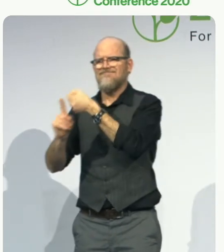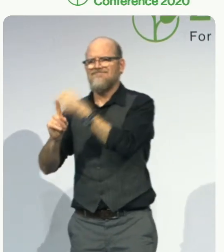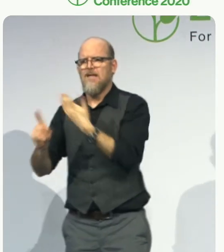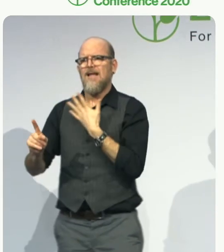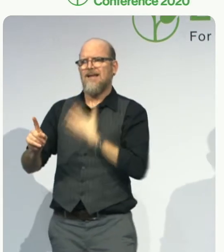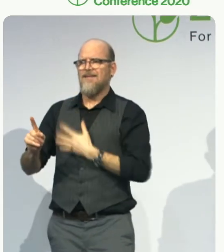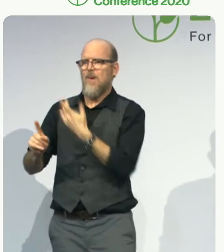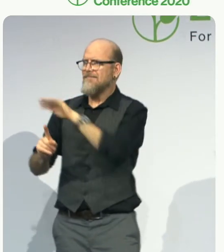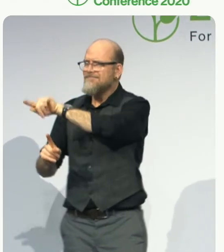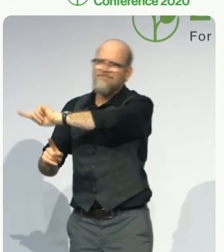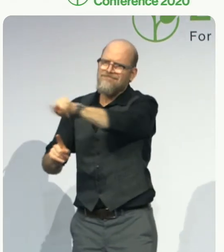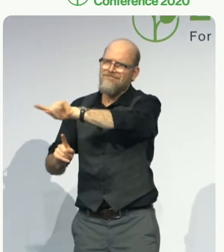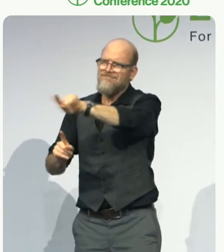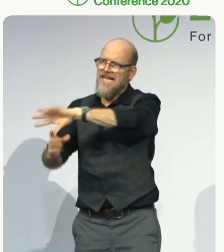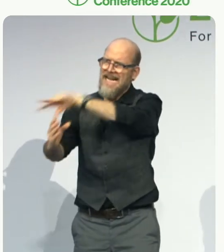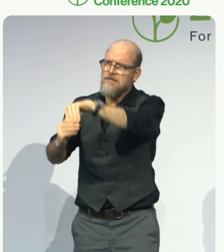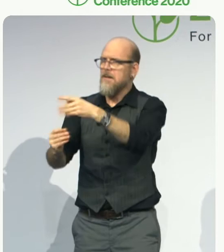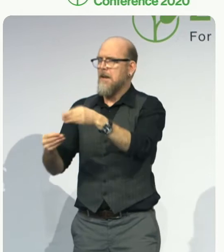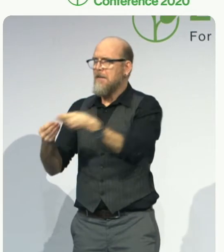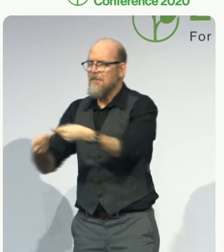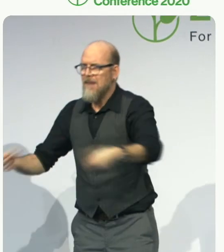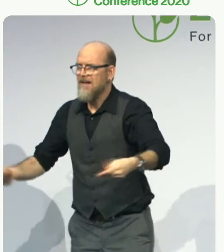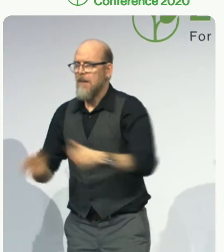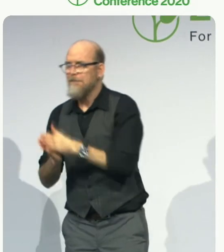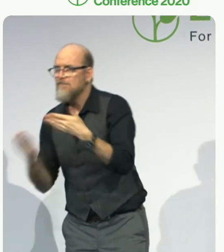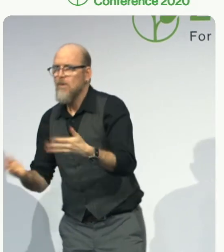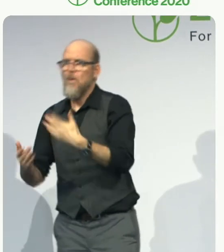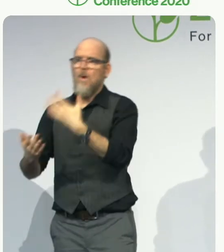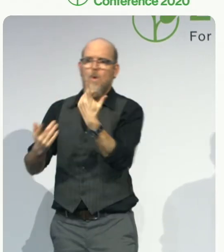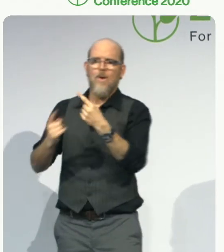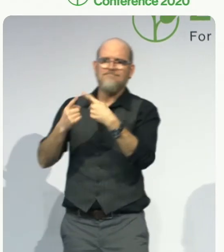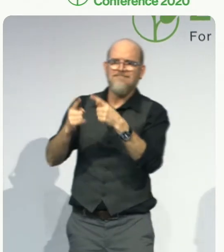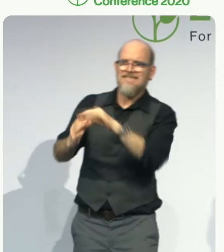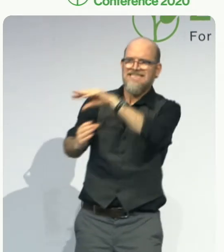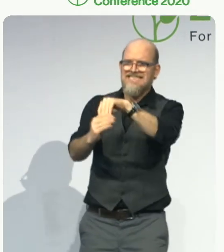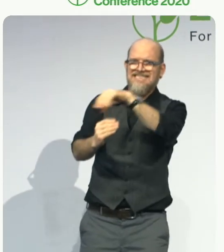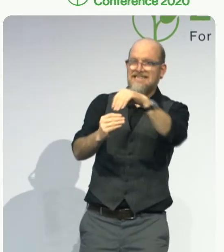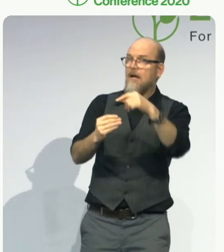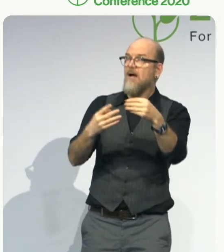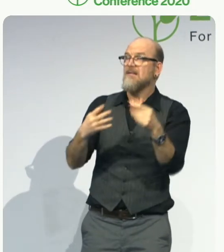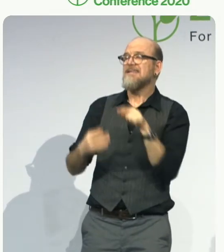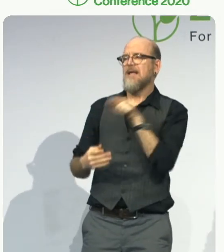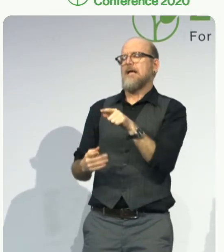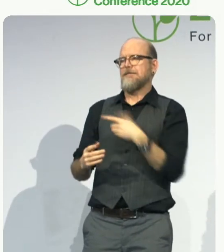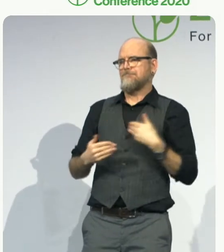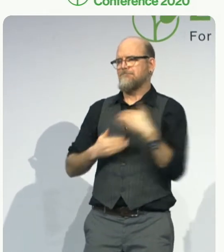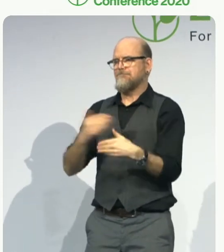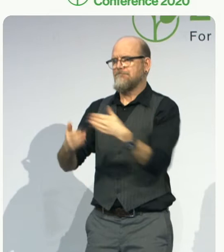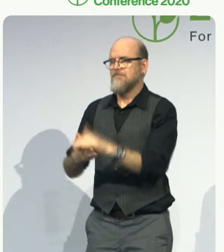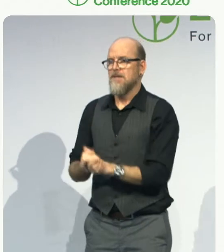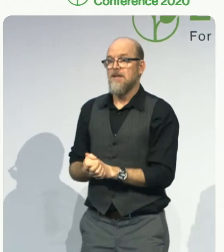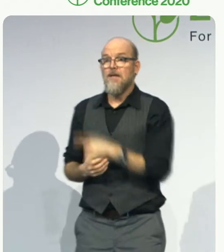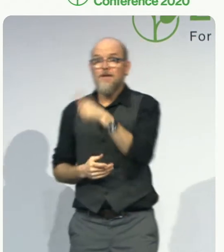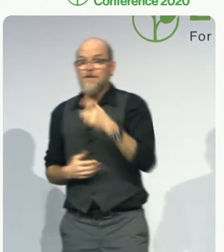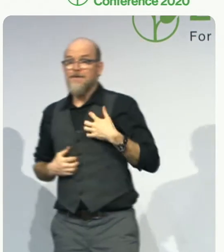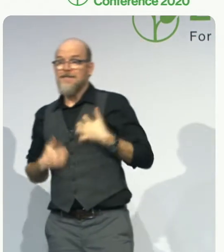grant program opportunities. So keep your eye out if you're interested in teaming with USAID on some of our